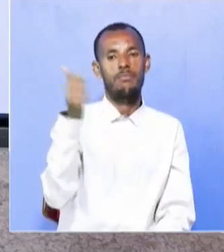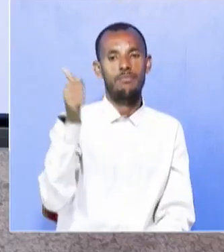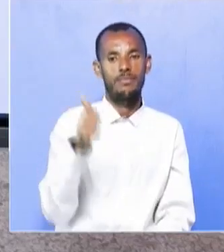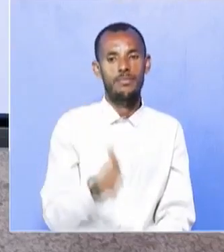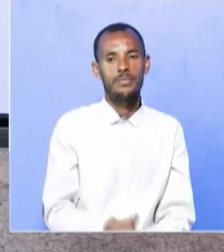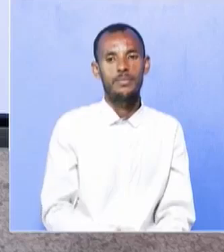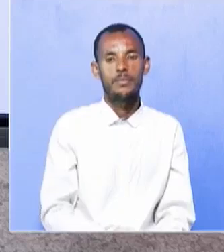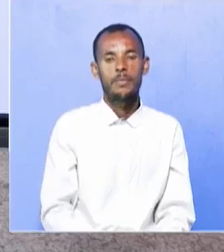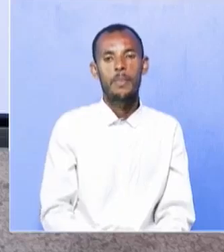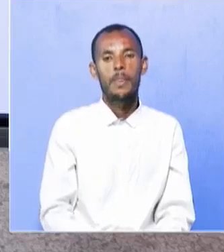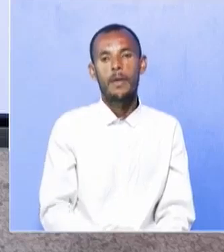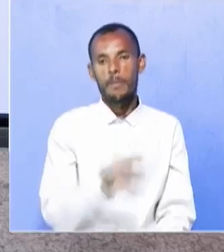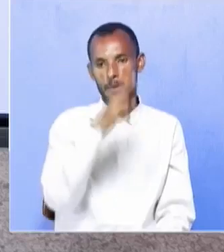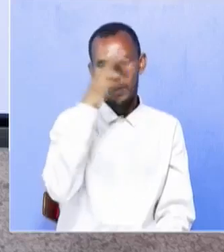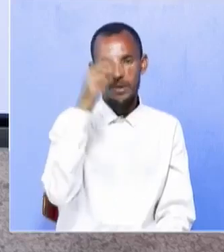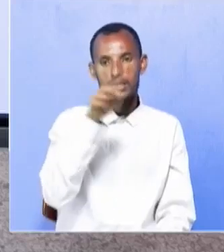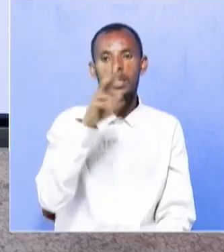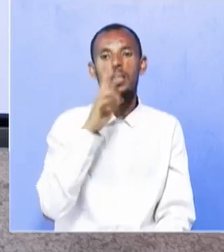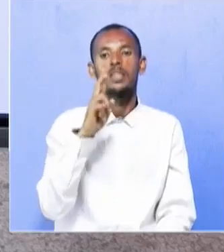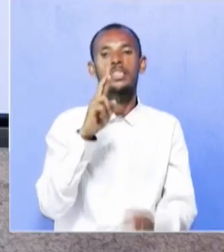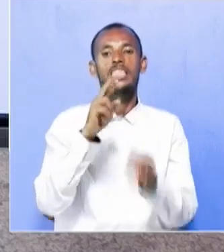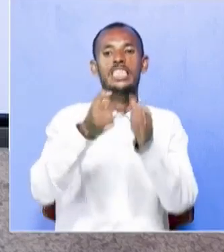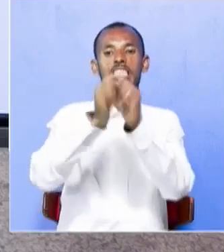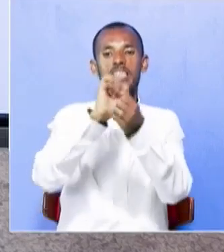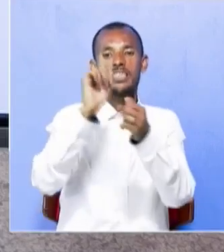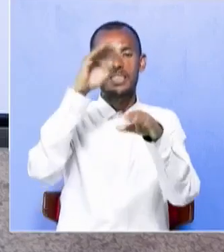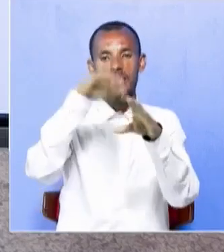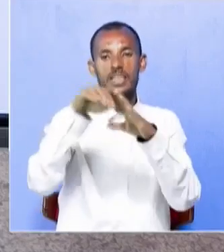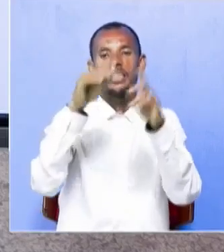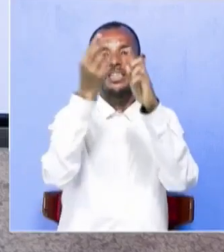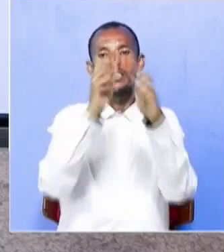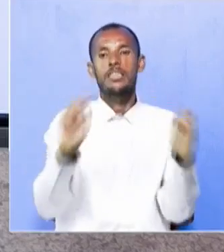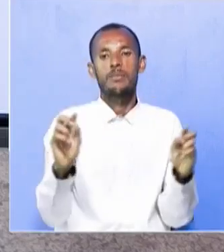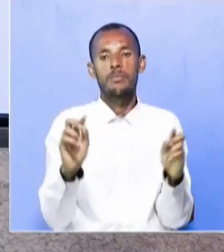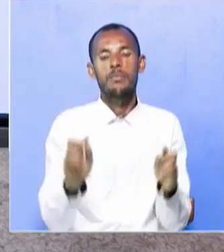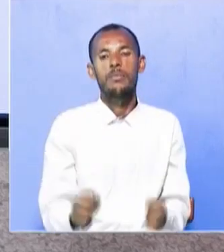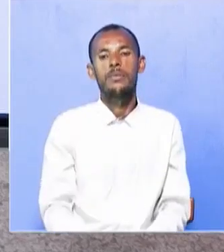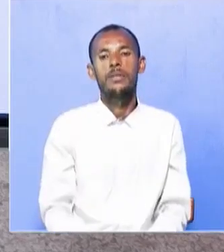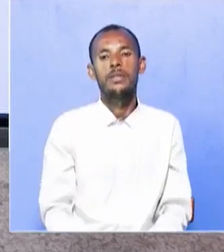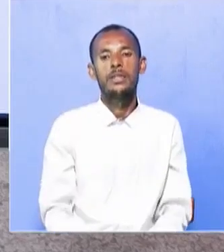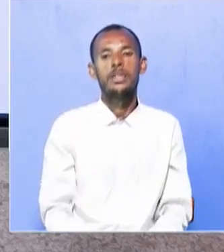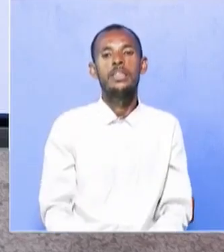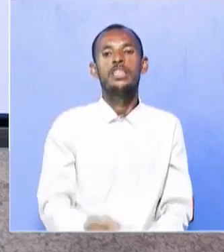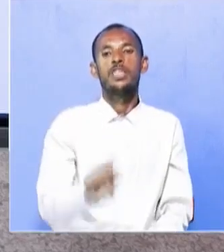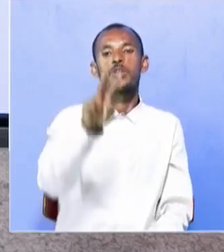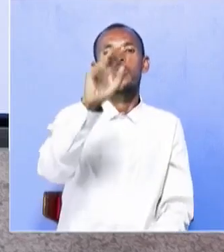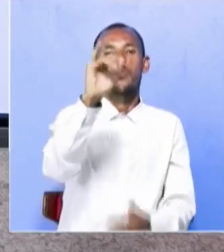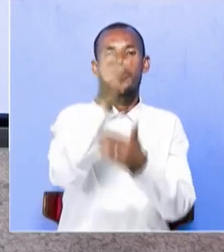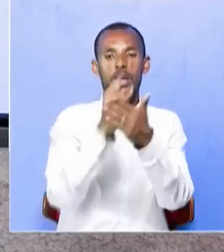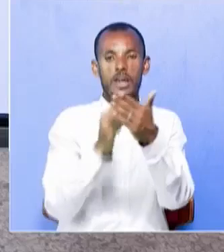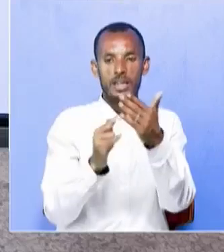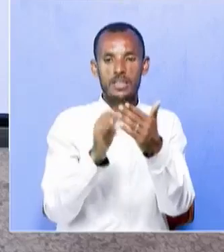right? Because there is a change in shape. Okay, literally, the two figures